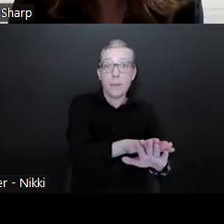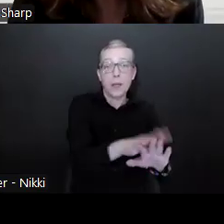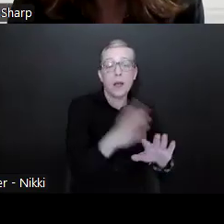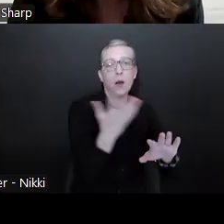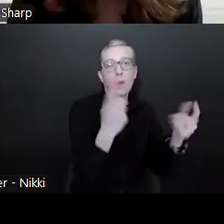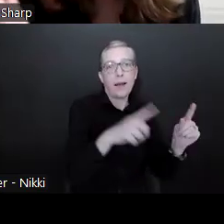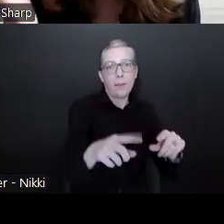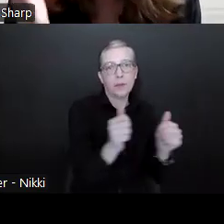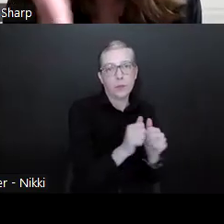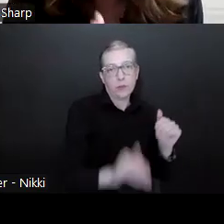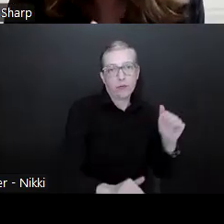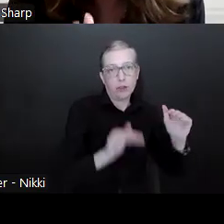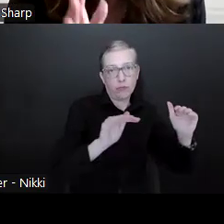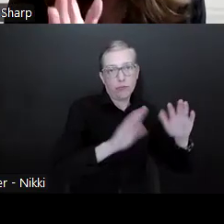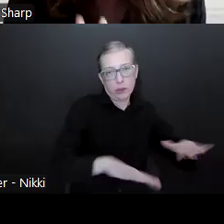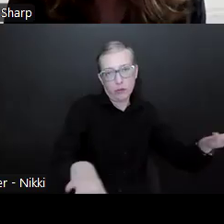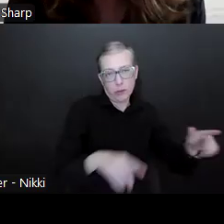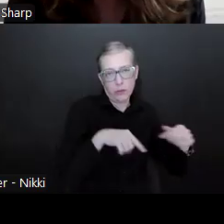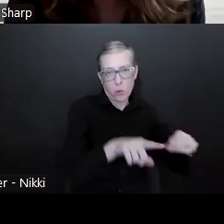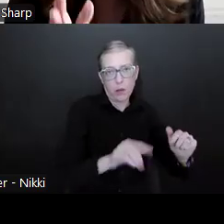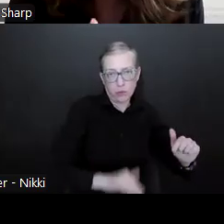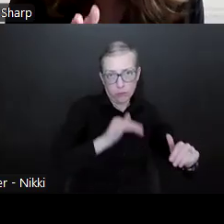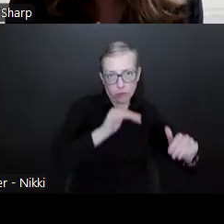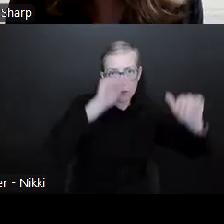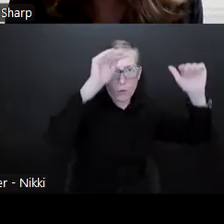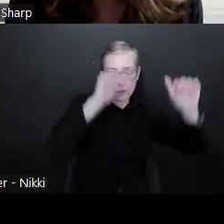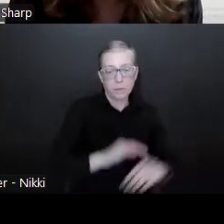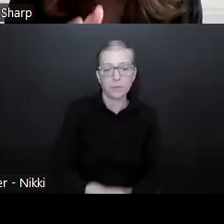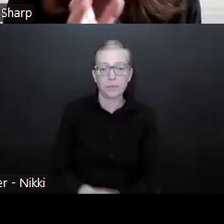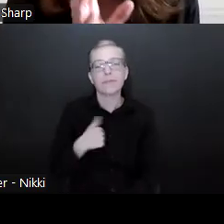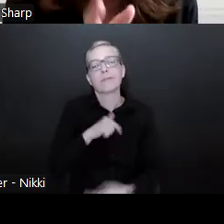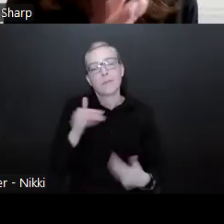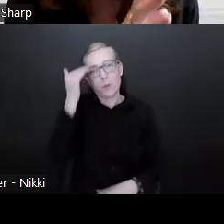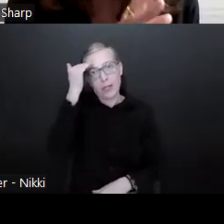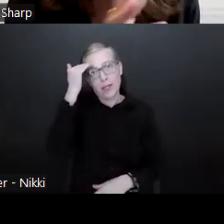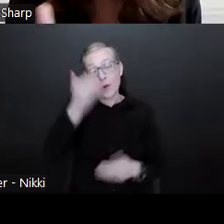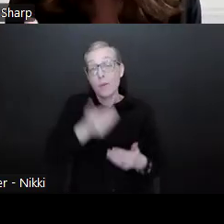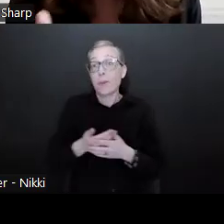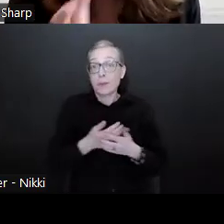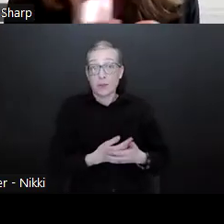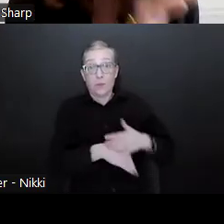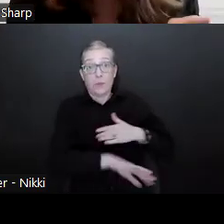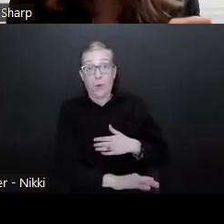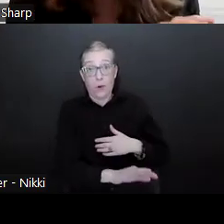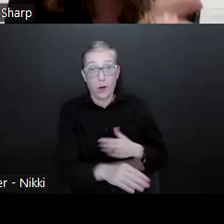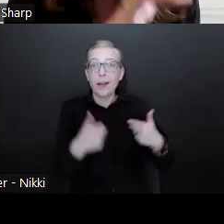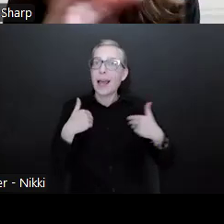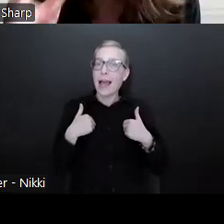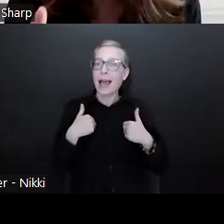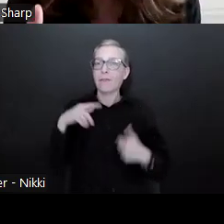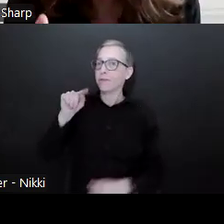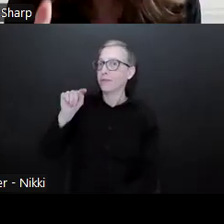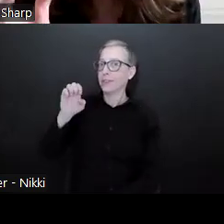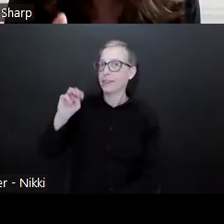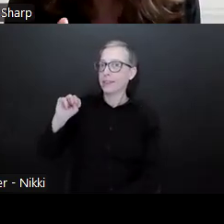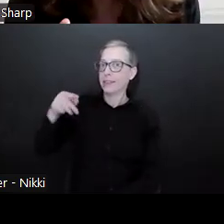as they grow up. So we know that babies come into the world with temperament. research has shown us that temperament maps